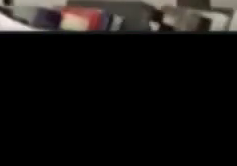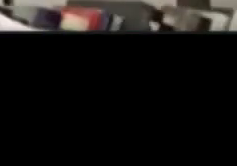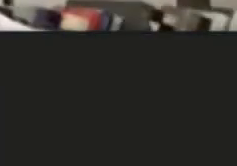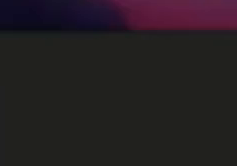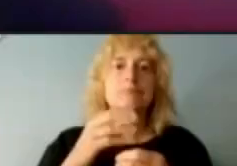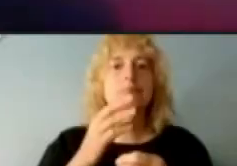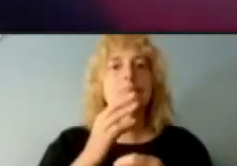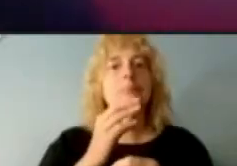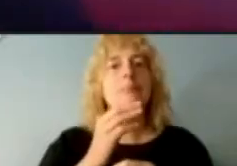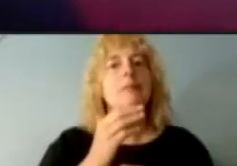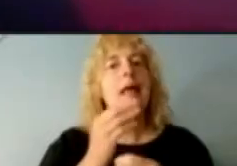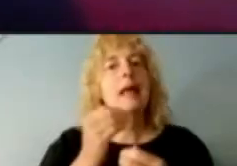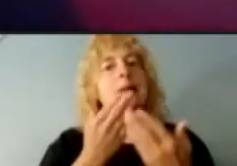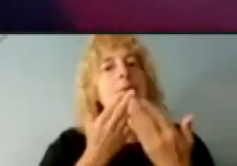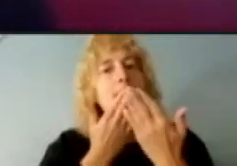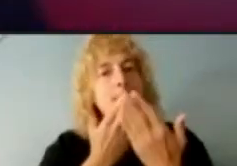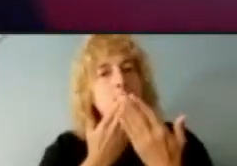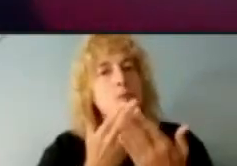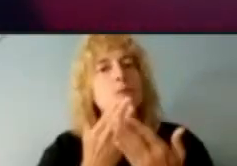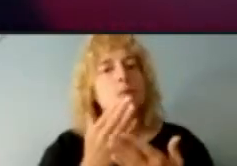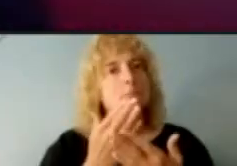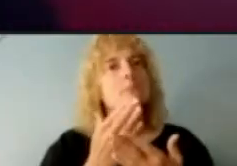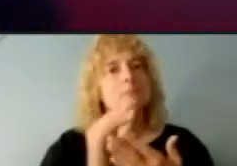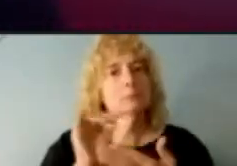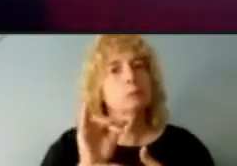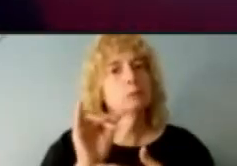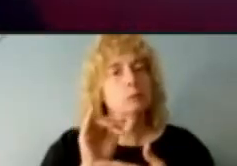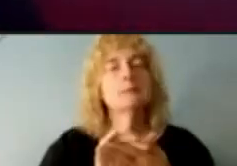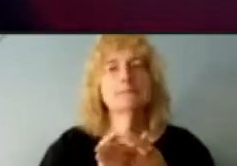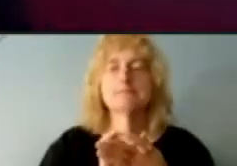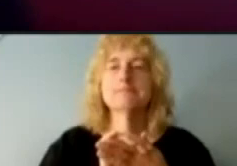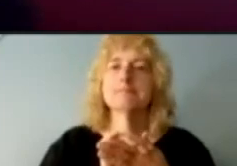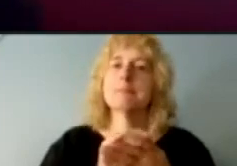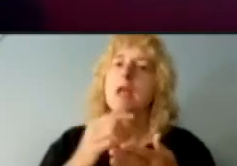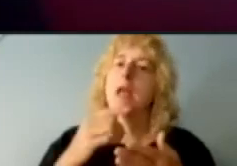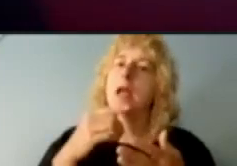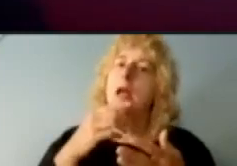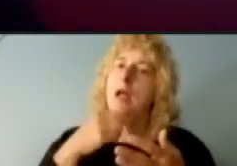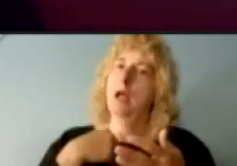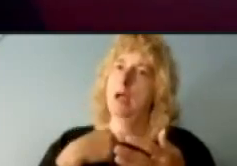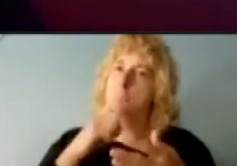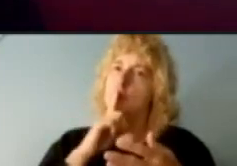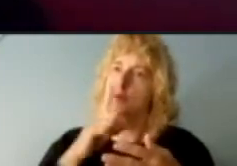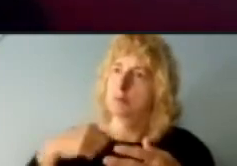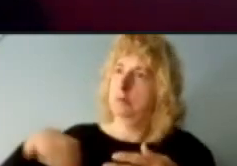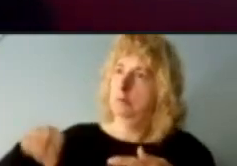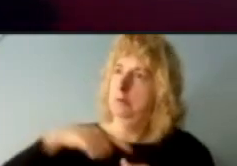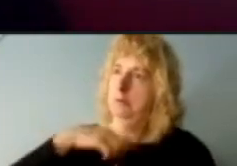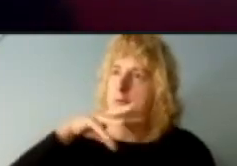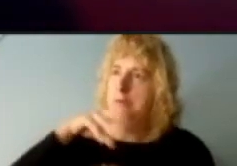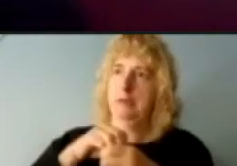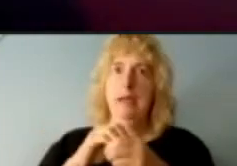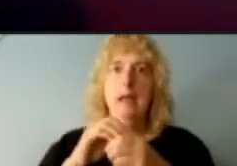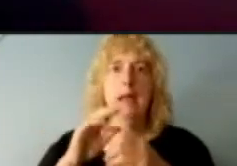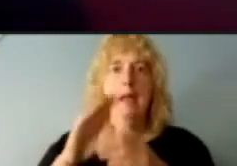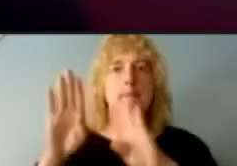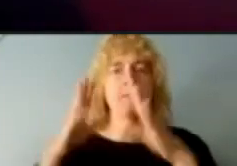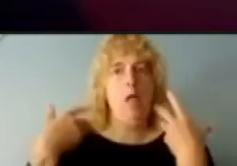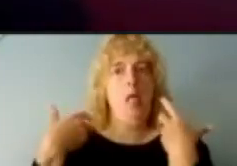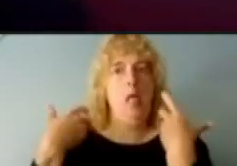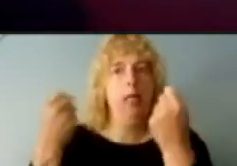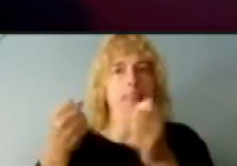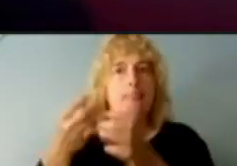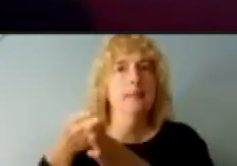And certainly thank you as well. I'm sure those of us in behavioral health are really very interested in many of the things that you're